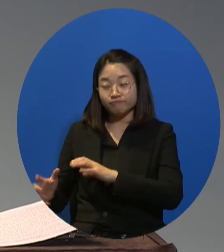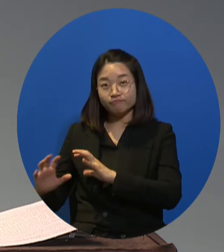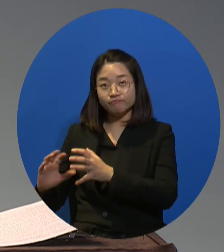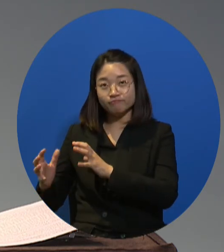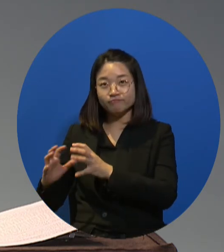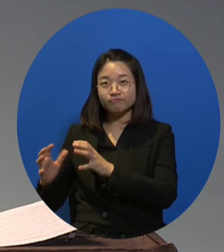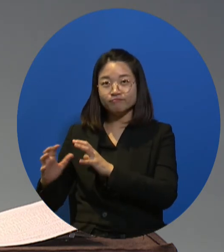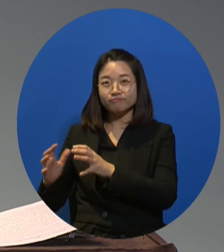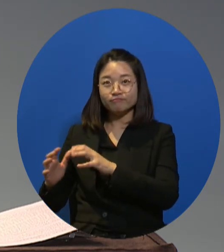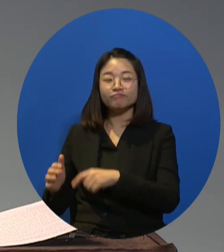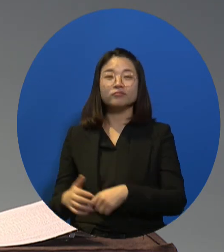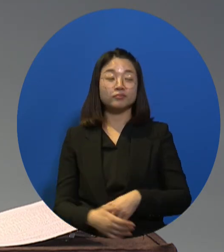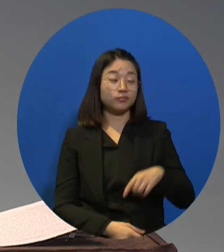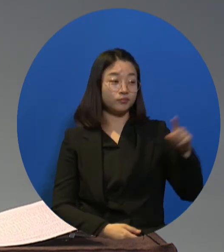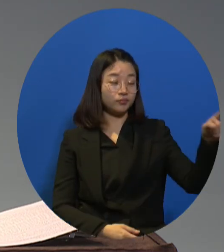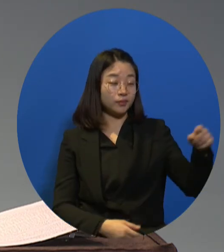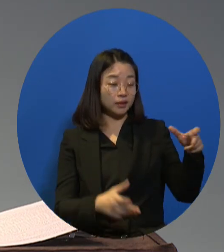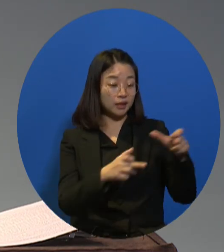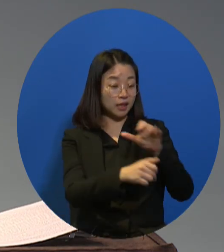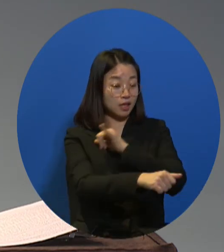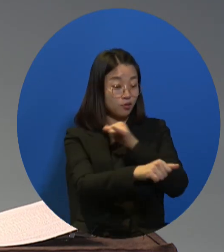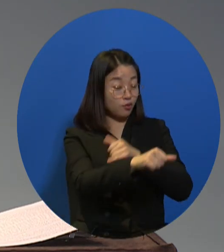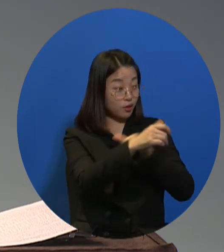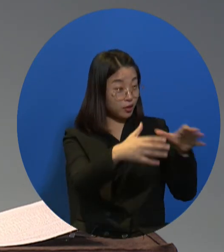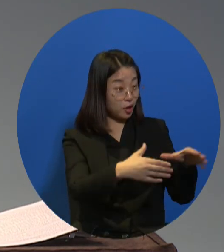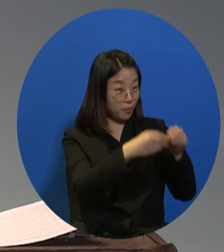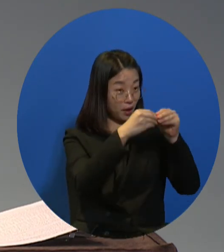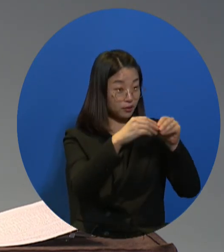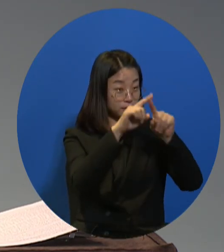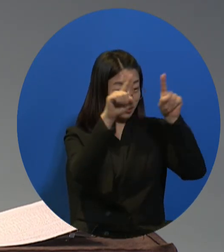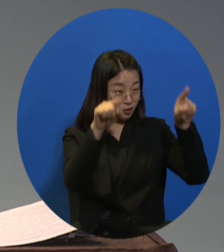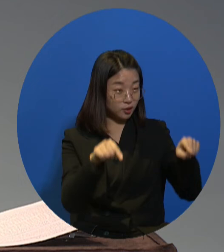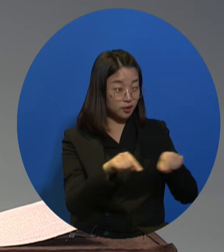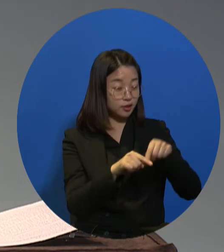With the comments that I want to share with you today are